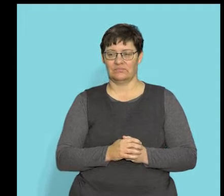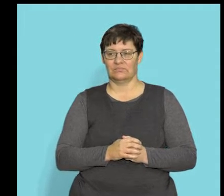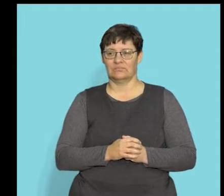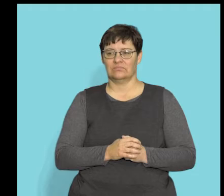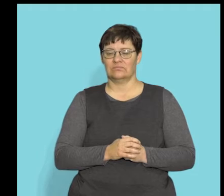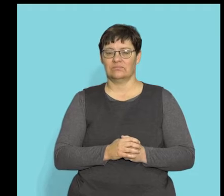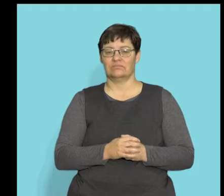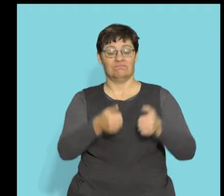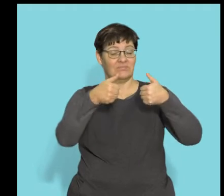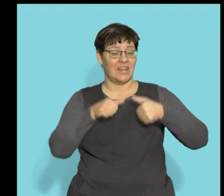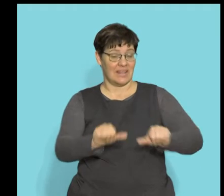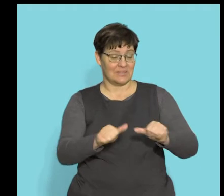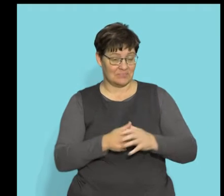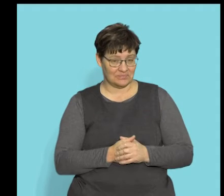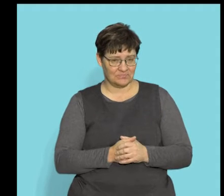of this question.